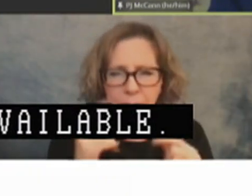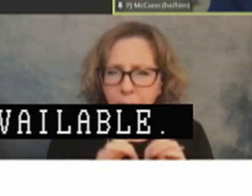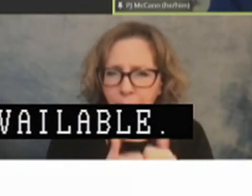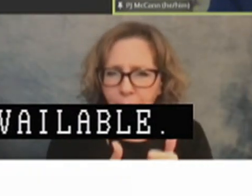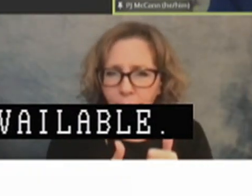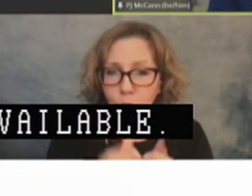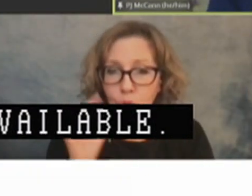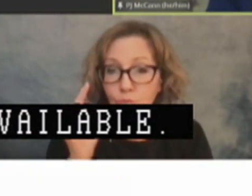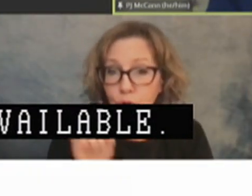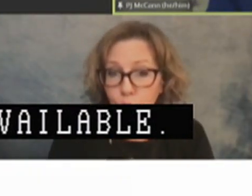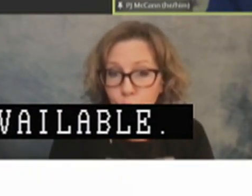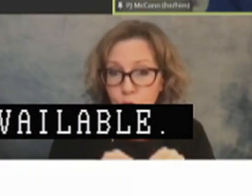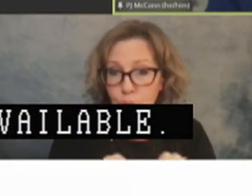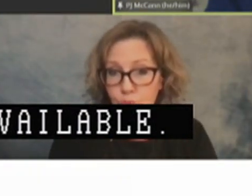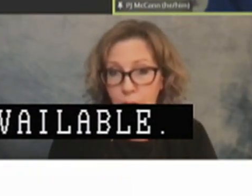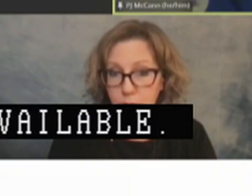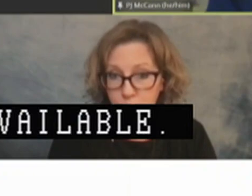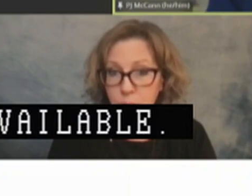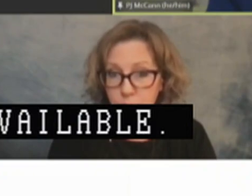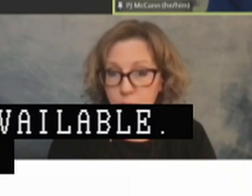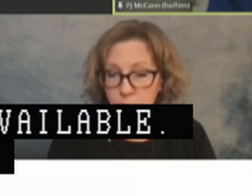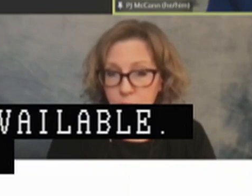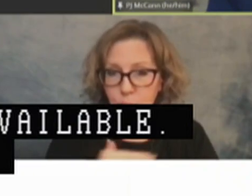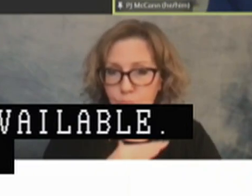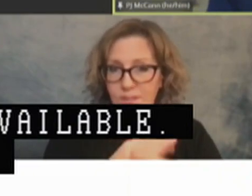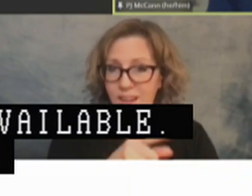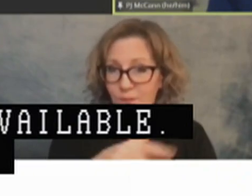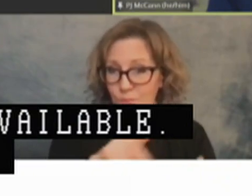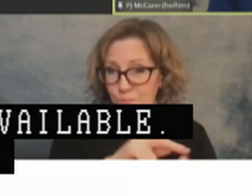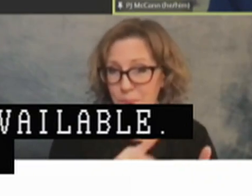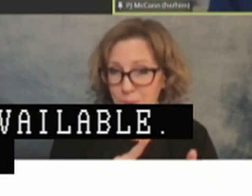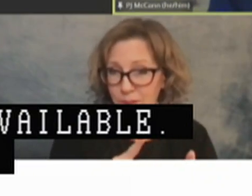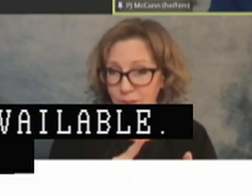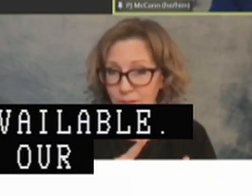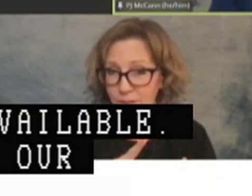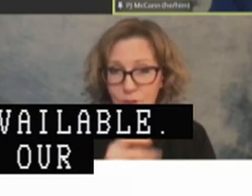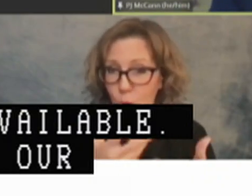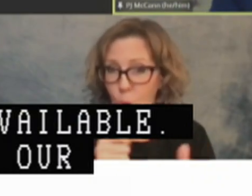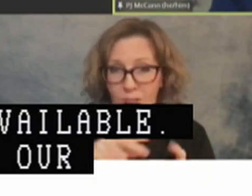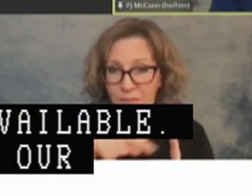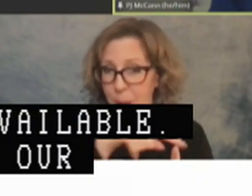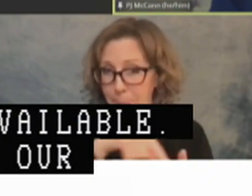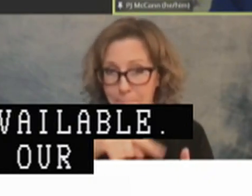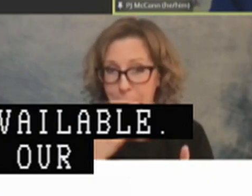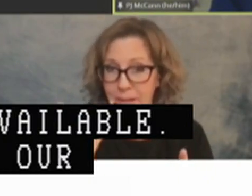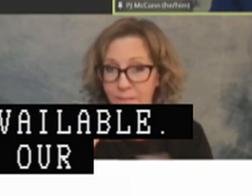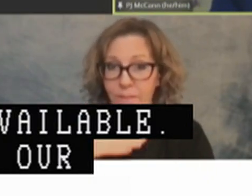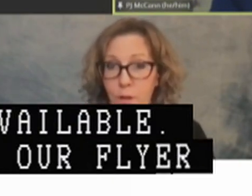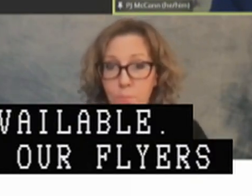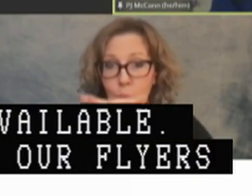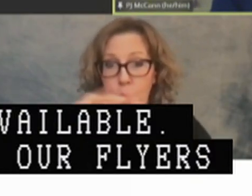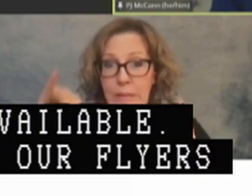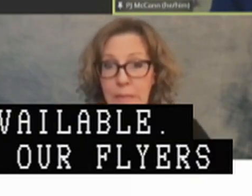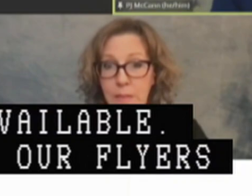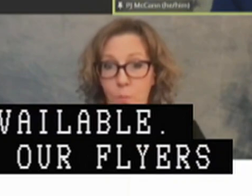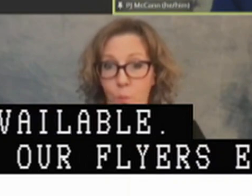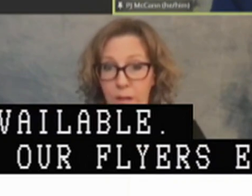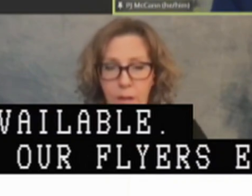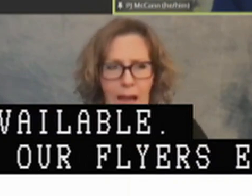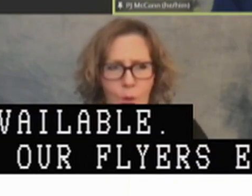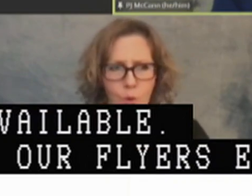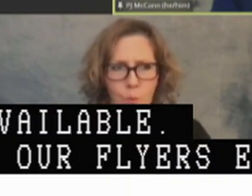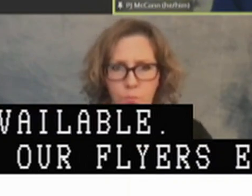spread of COVID-19, and sort of generally advise businesses to engage in a respectful dialogue about what the